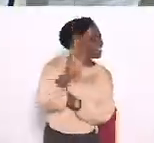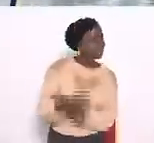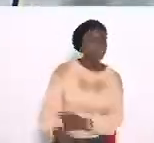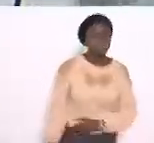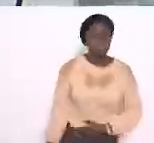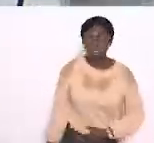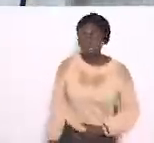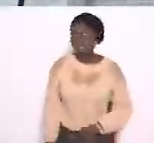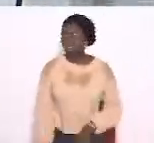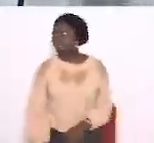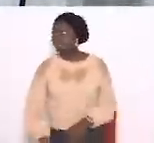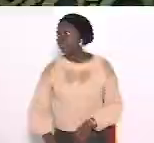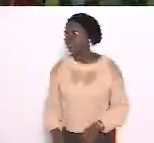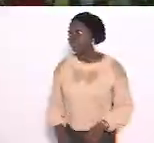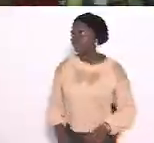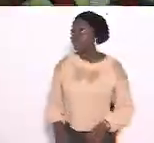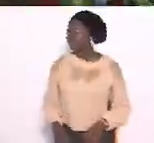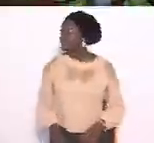Secur